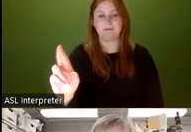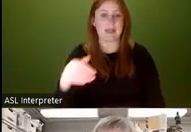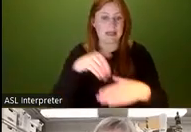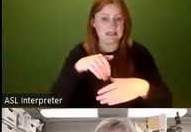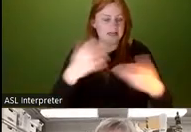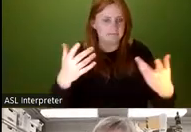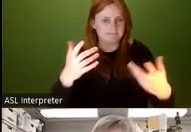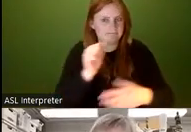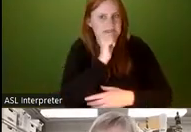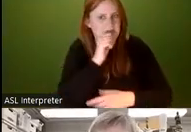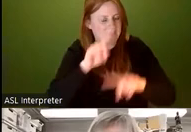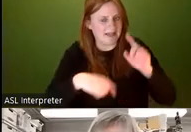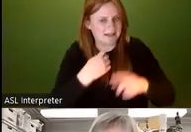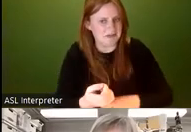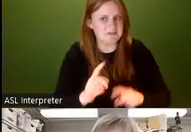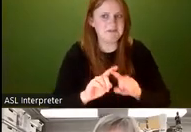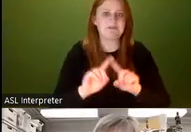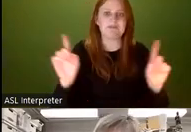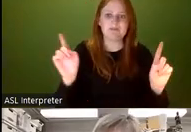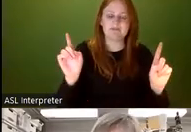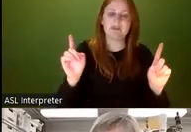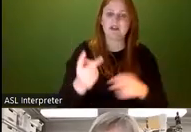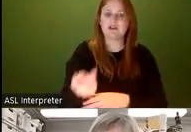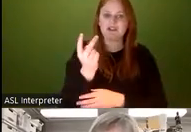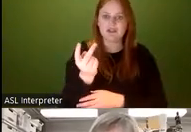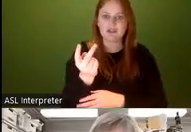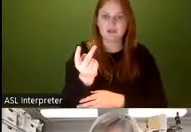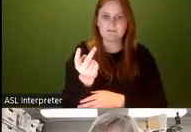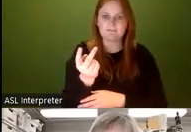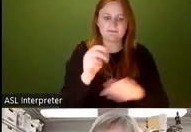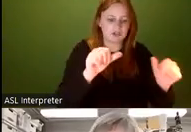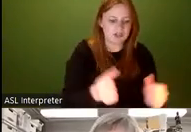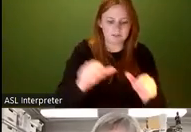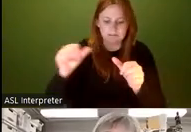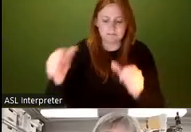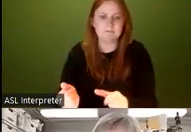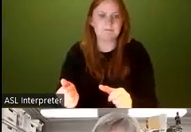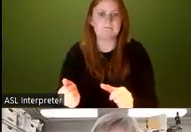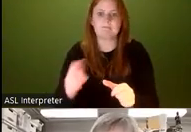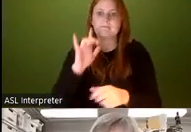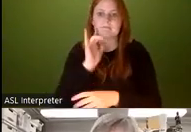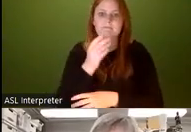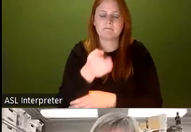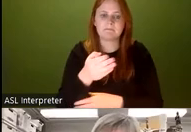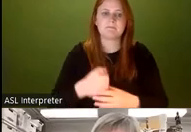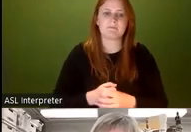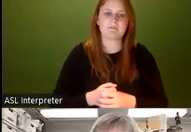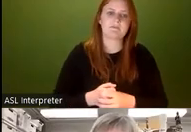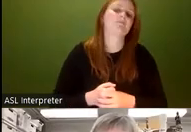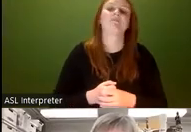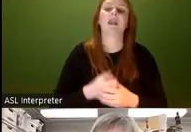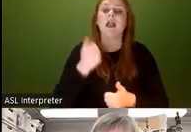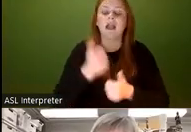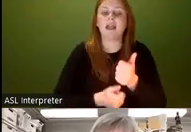but there were two little forms and this wedge shape. With every layer, of course, you're going to